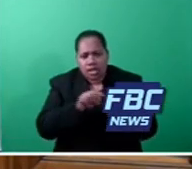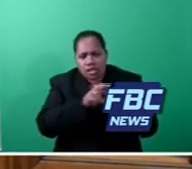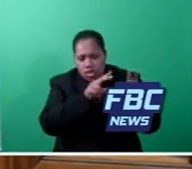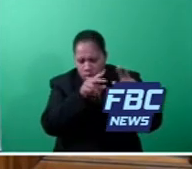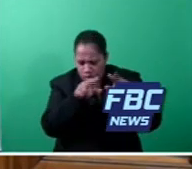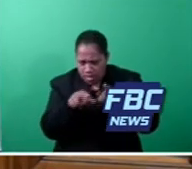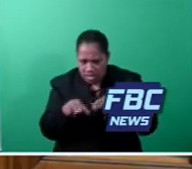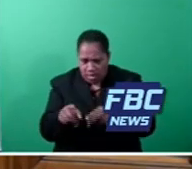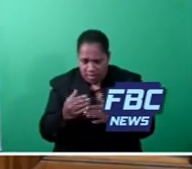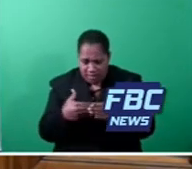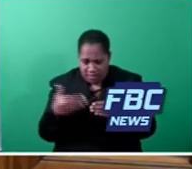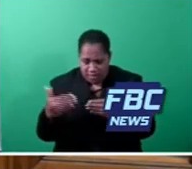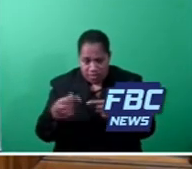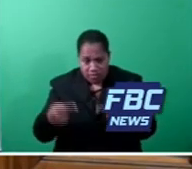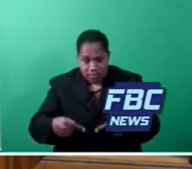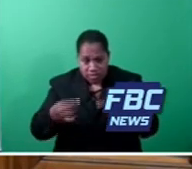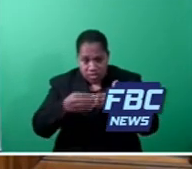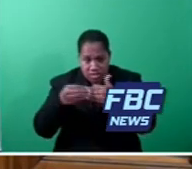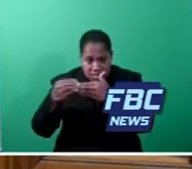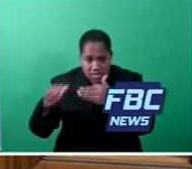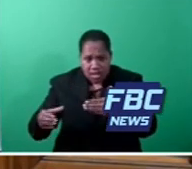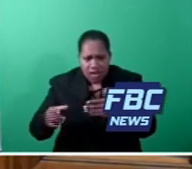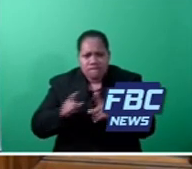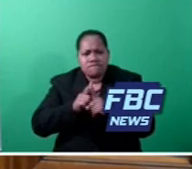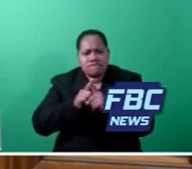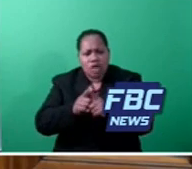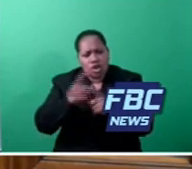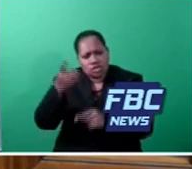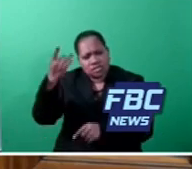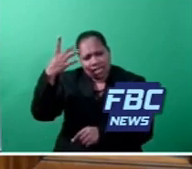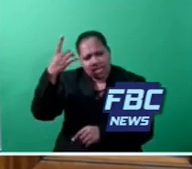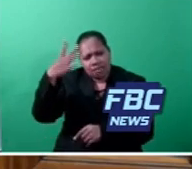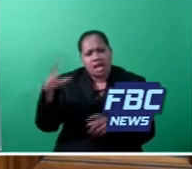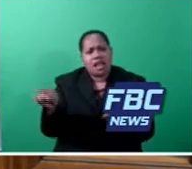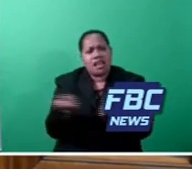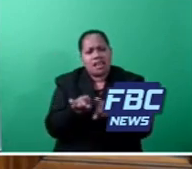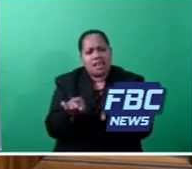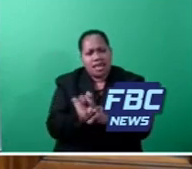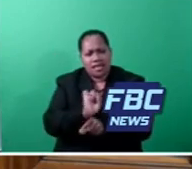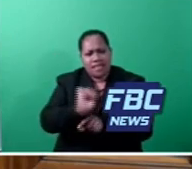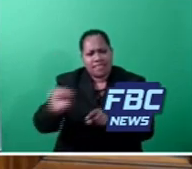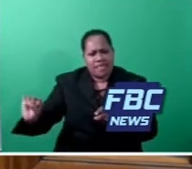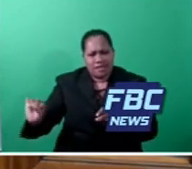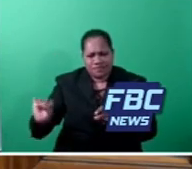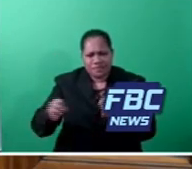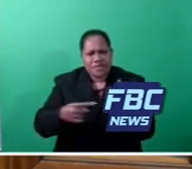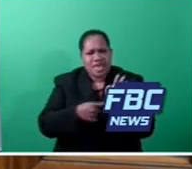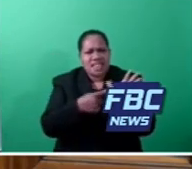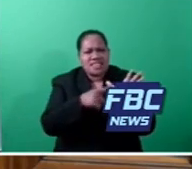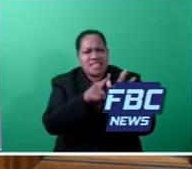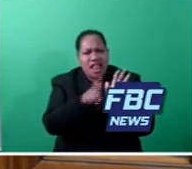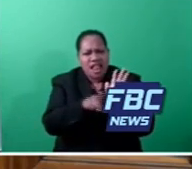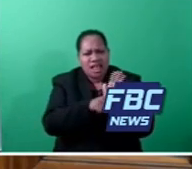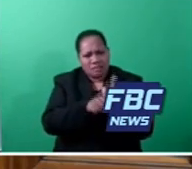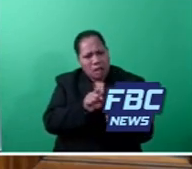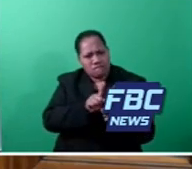leader and follow Sodelpa like their tail. Once again, NFP has showed